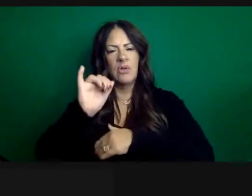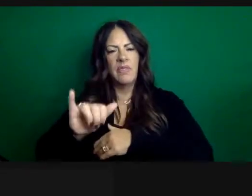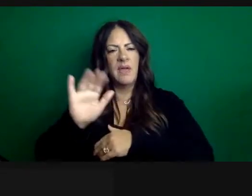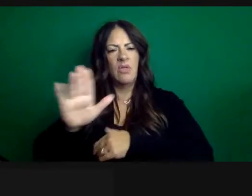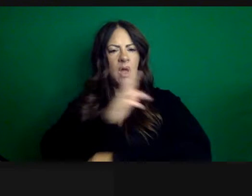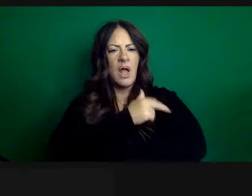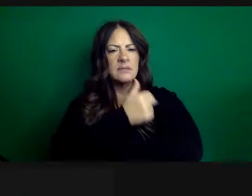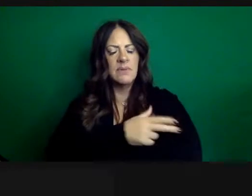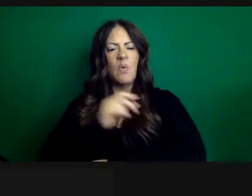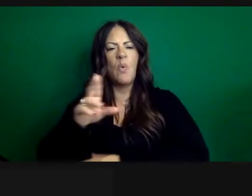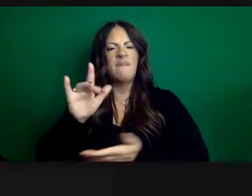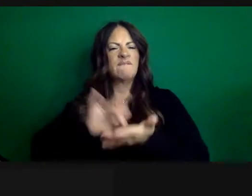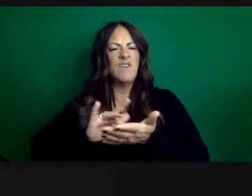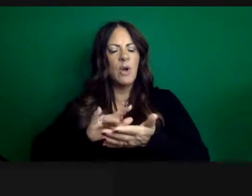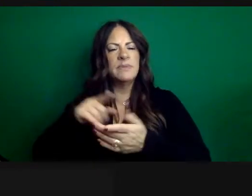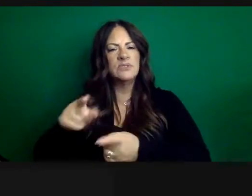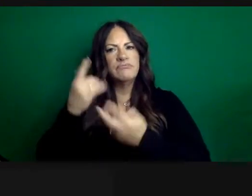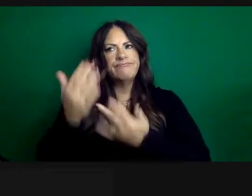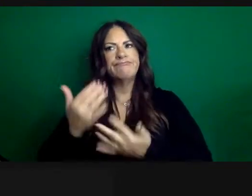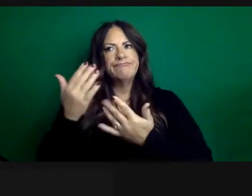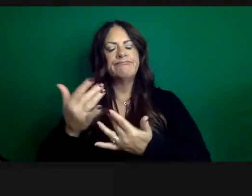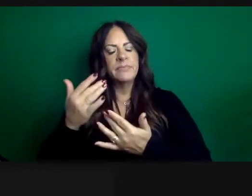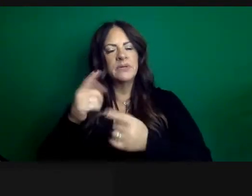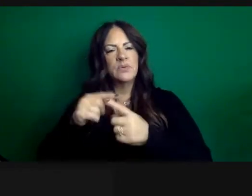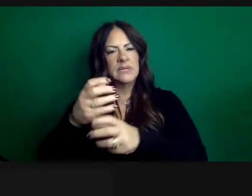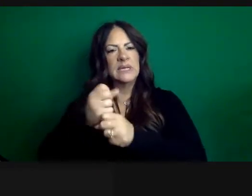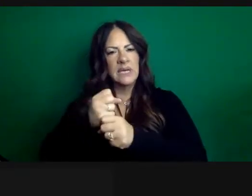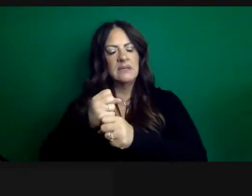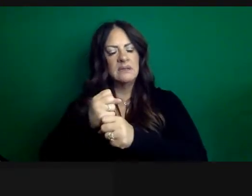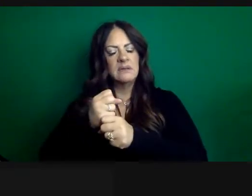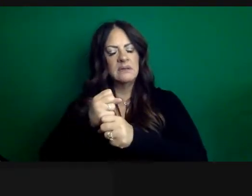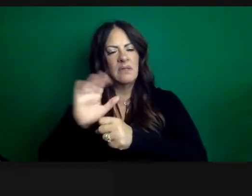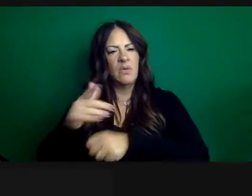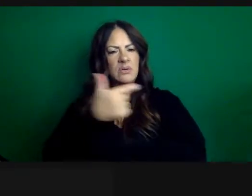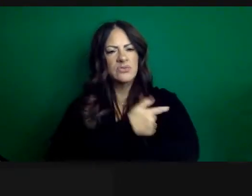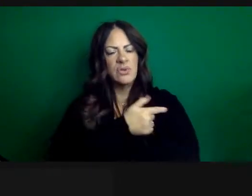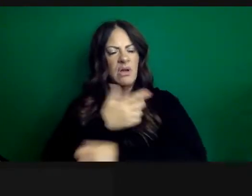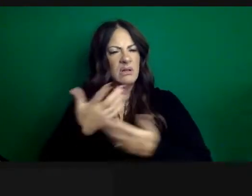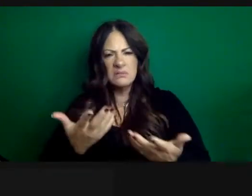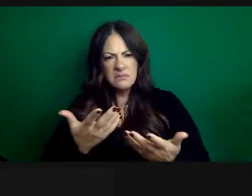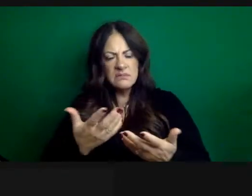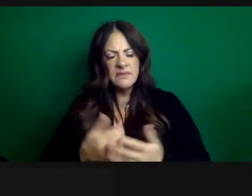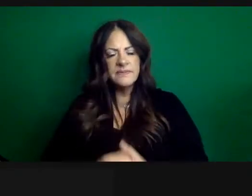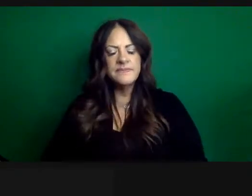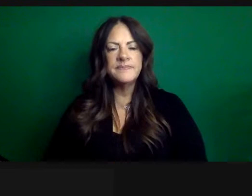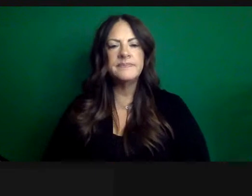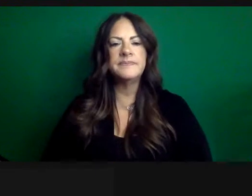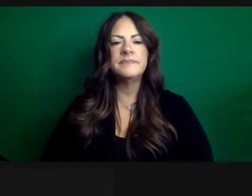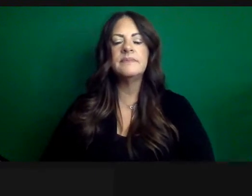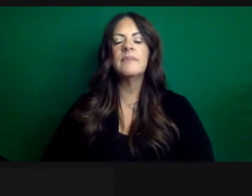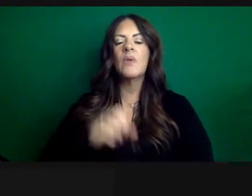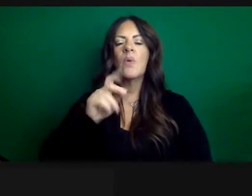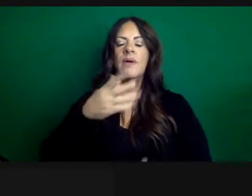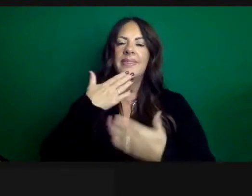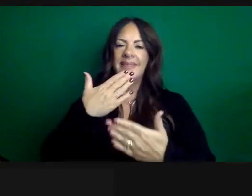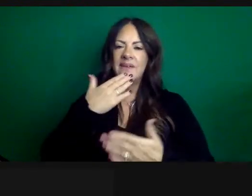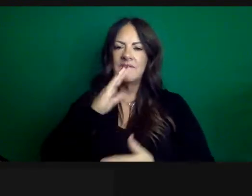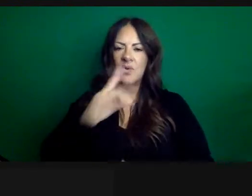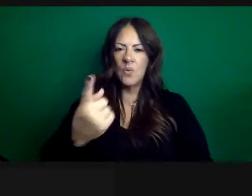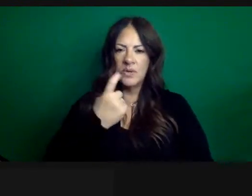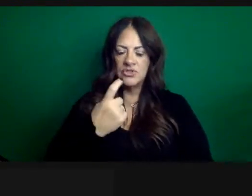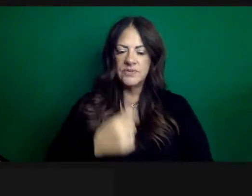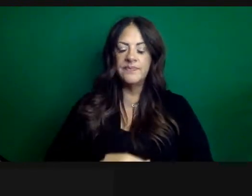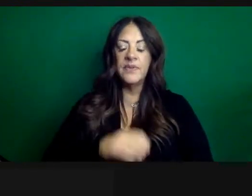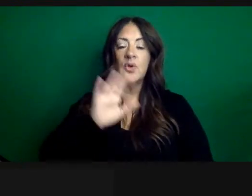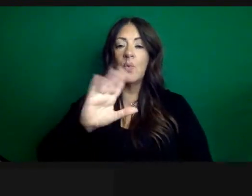or pharmacies under the existing system? Yeah, so on the first part of it, first, thank you for the question. And on